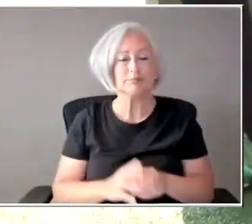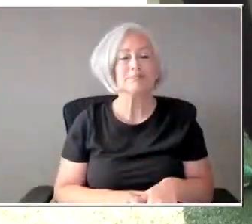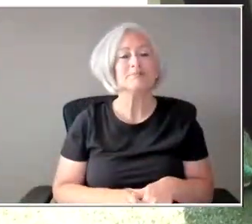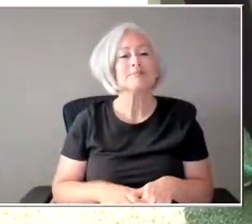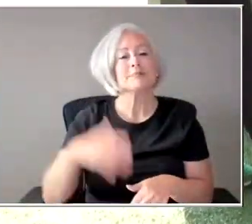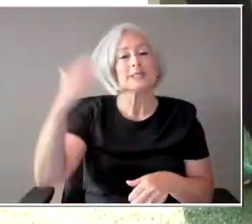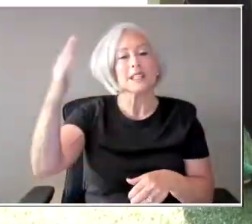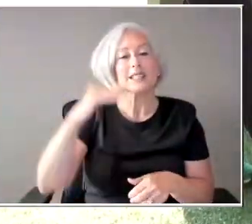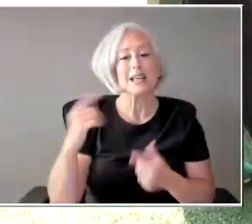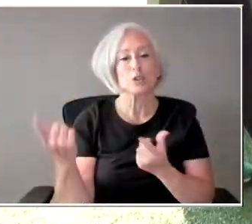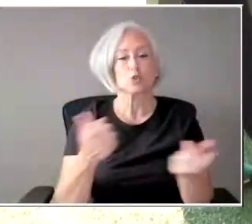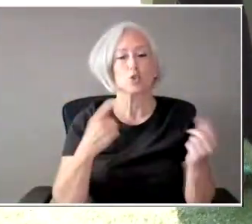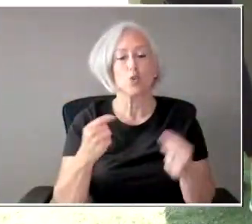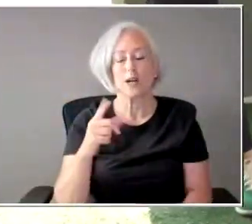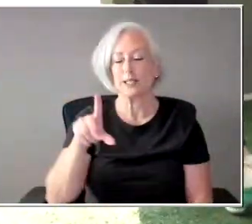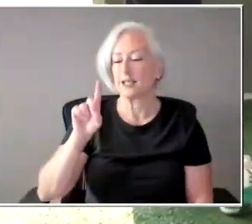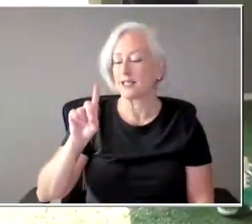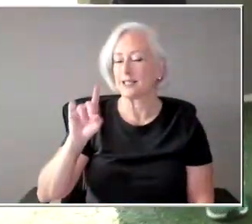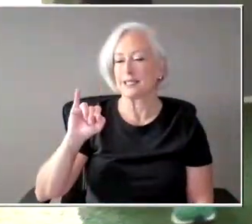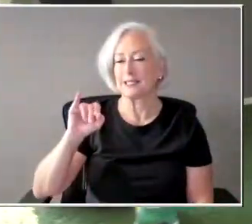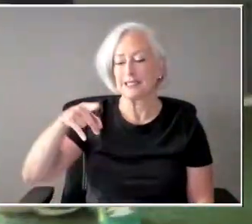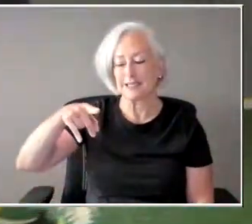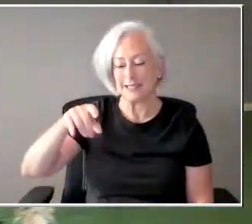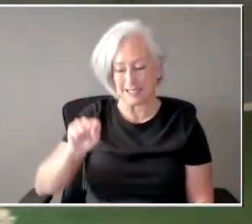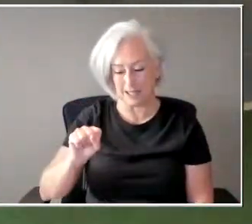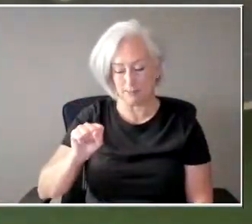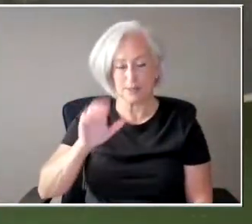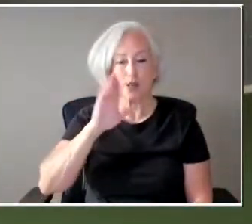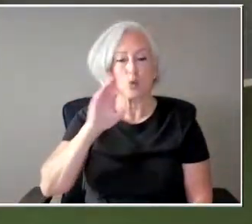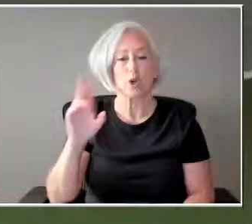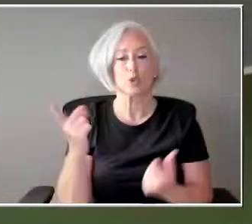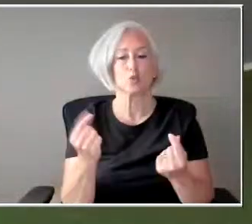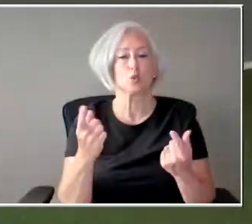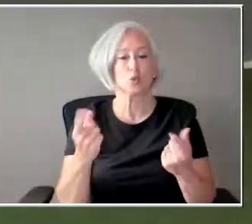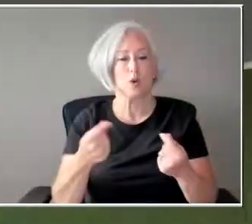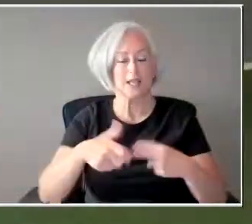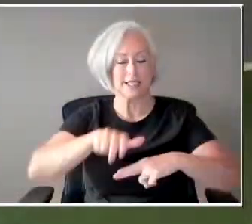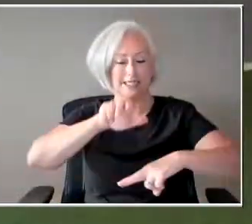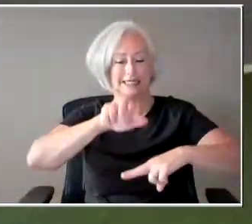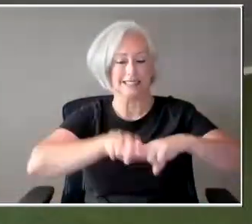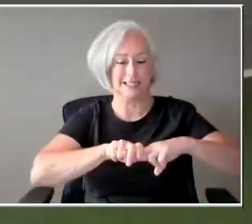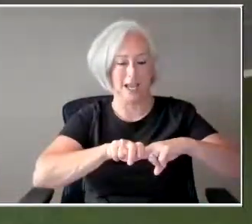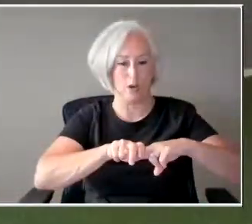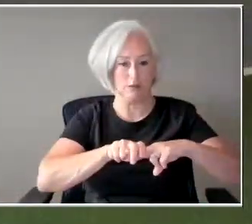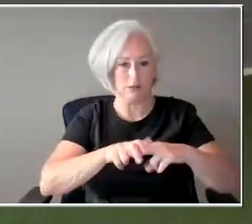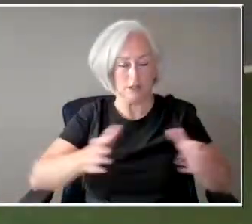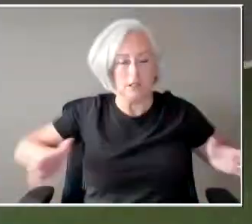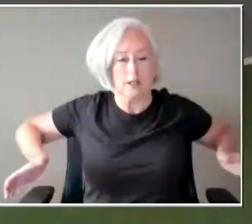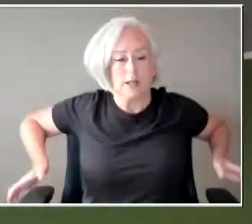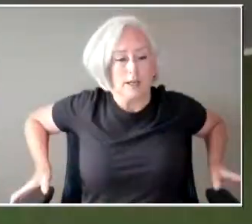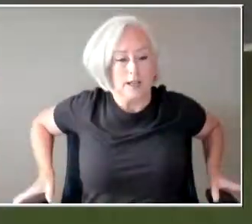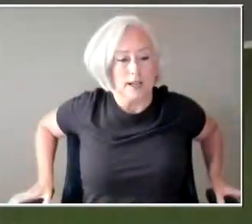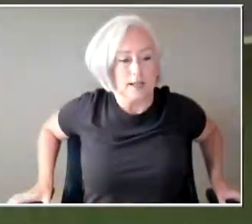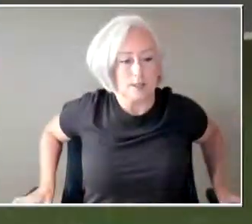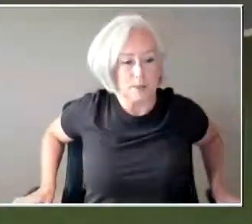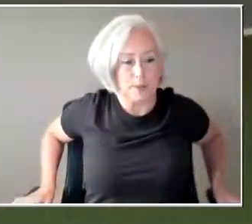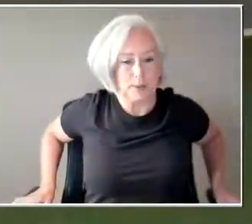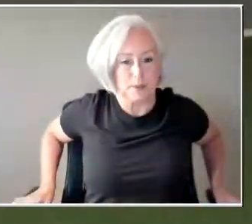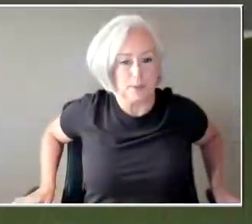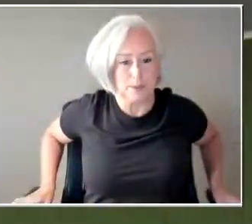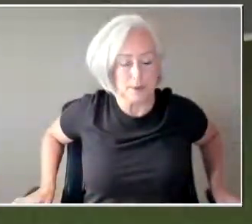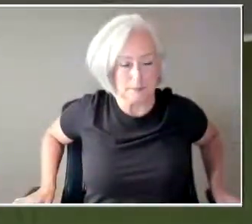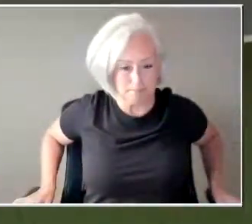So we're going to use our chair here for some tricep dips. So, yep, hands will go here.